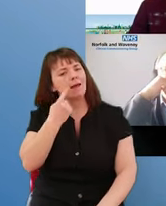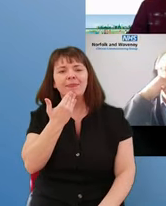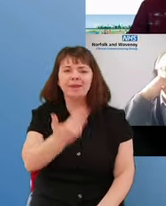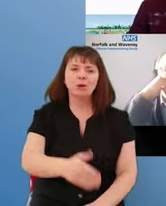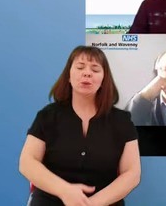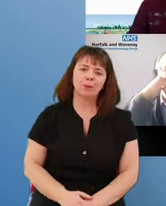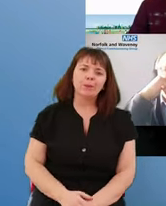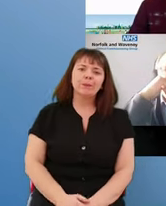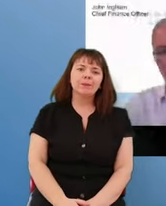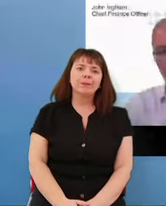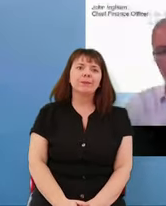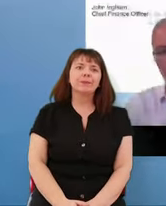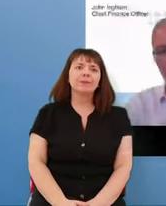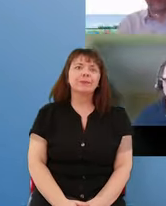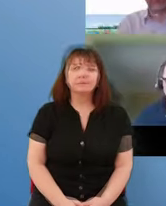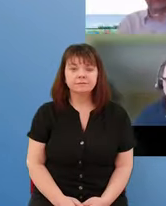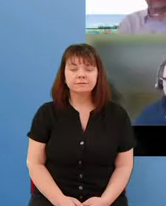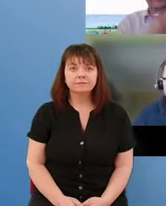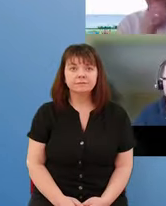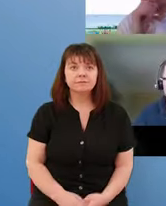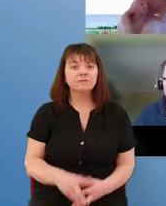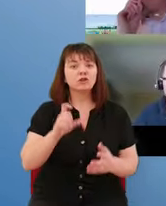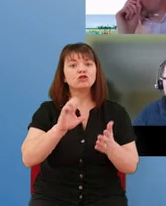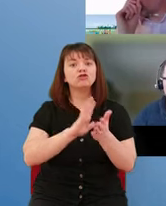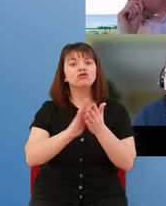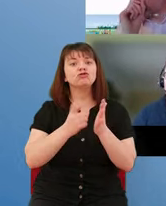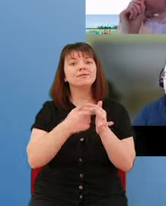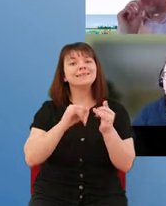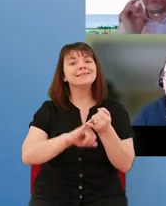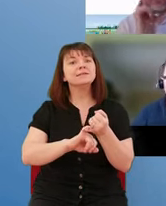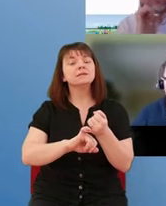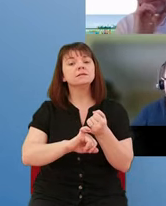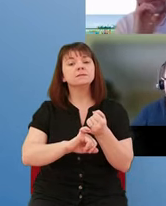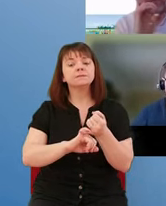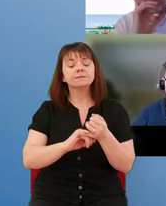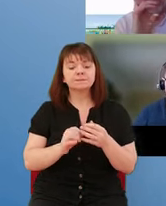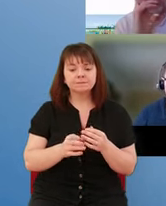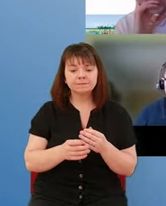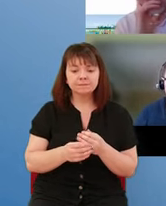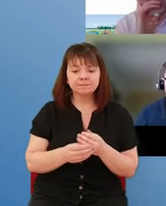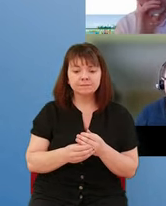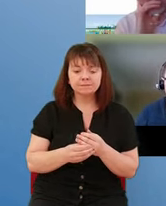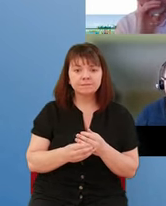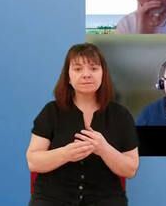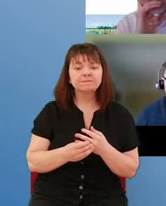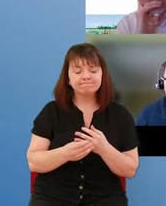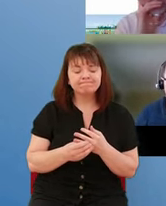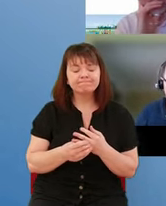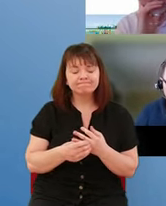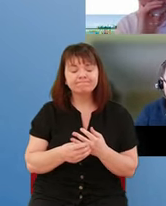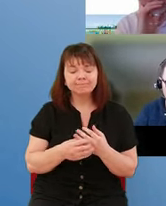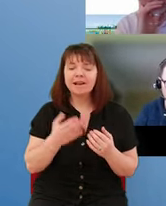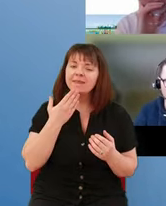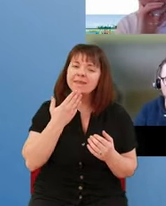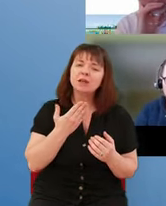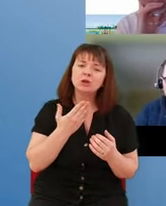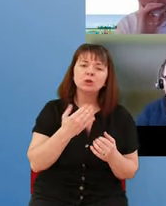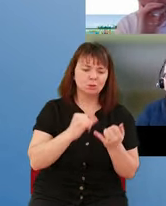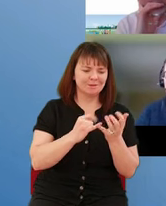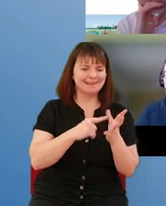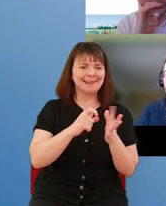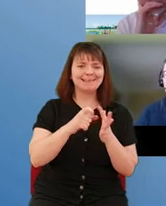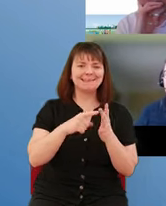Thank you. Yeah, just to come in there on Sadie's point, I think that's a really valid point, and I think probably as looking at